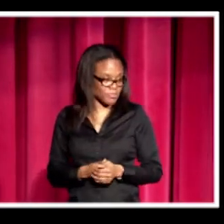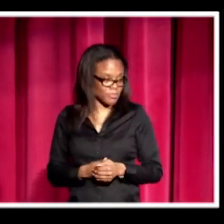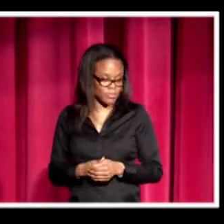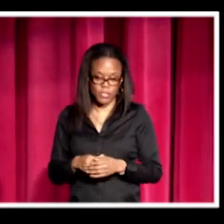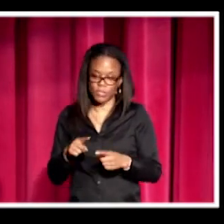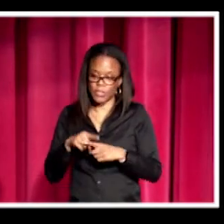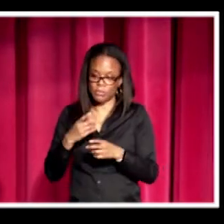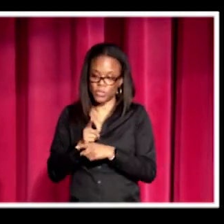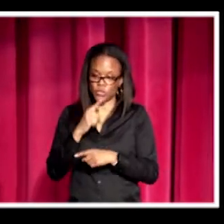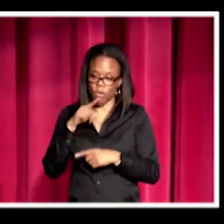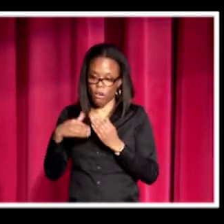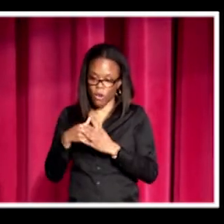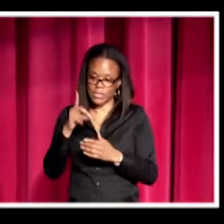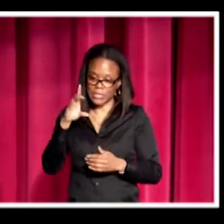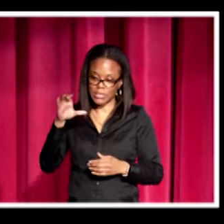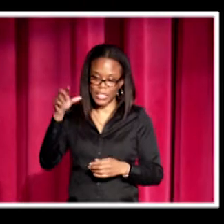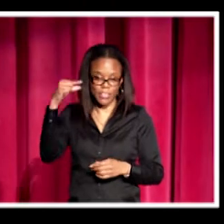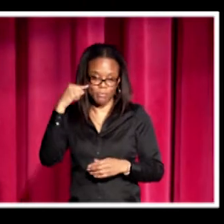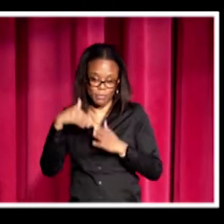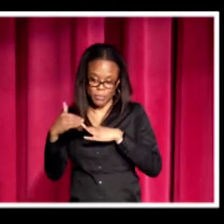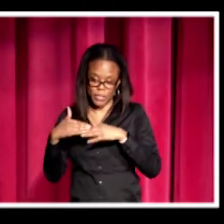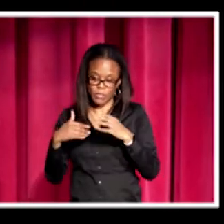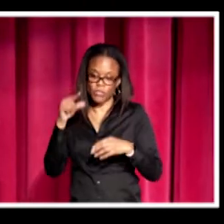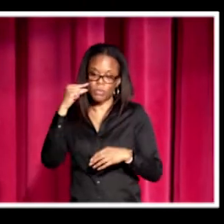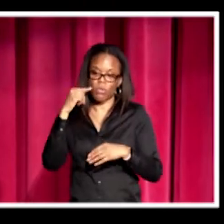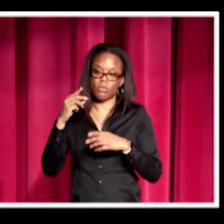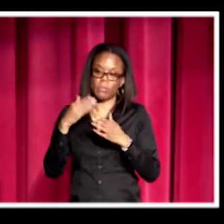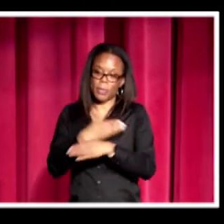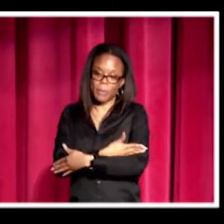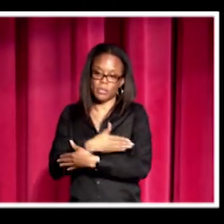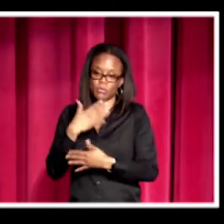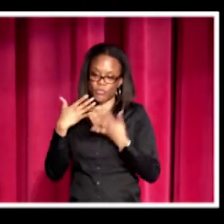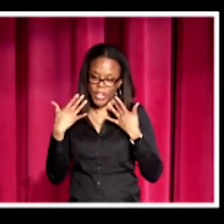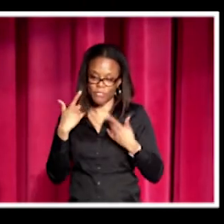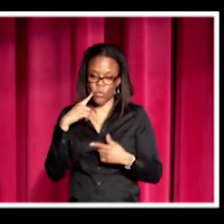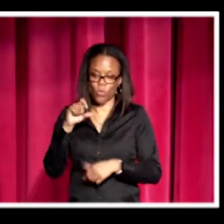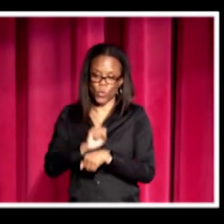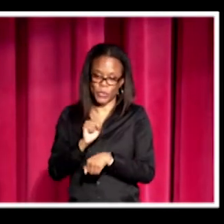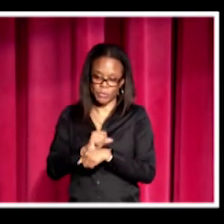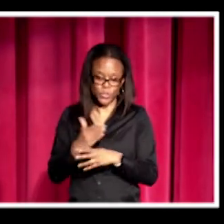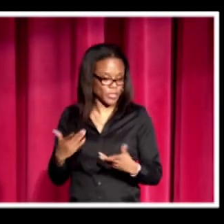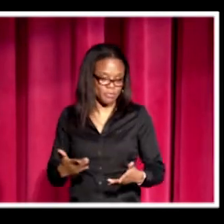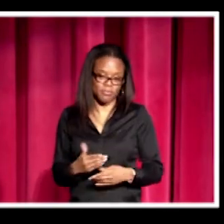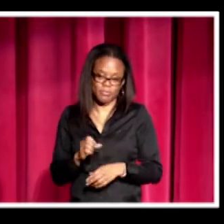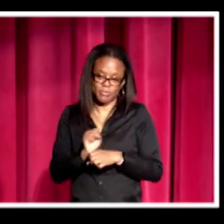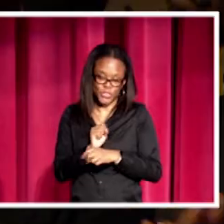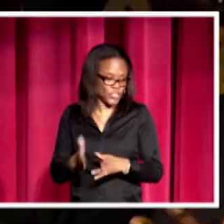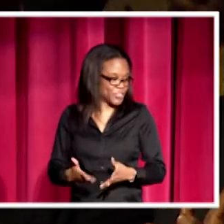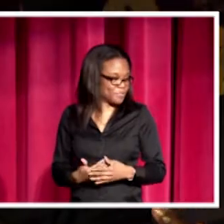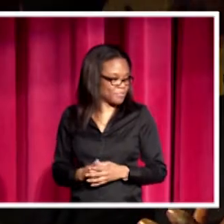all D.C. government buildings are baby-friendly for our employees and visitors alike.